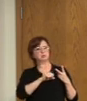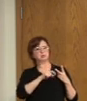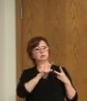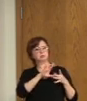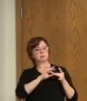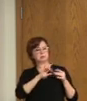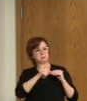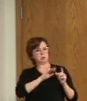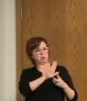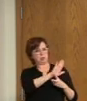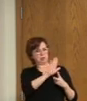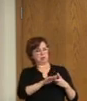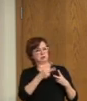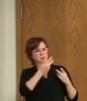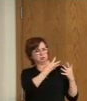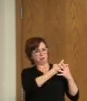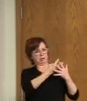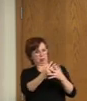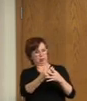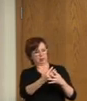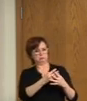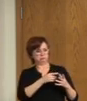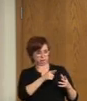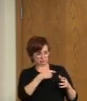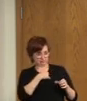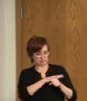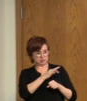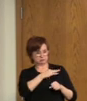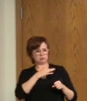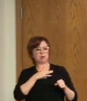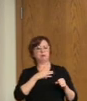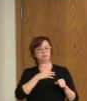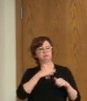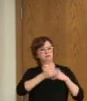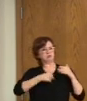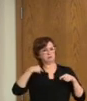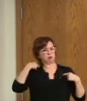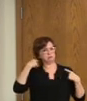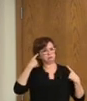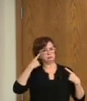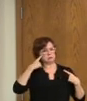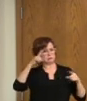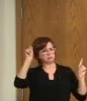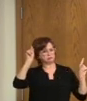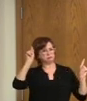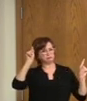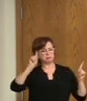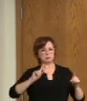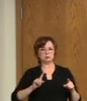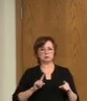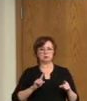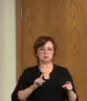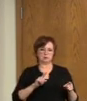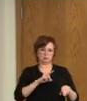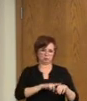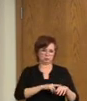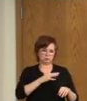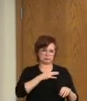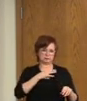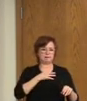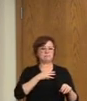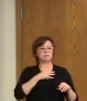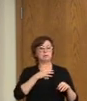clusters. They're managing the staffing as appropriate, because obviously if you yourself are ill as a staff member, you have to stay home for 10